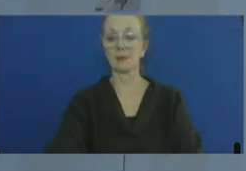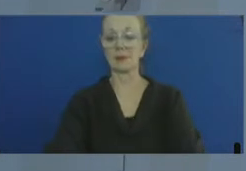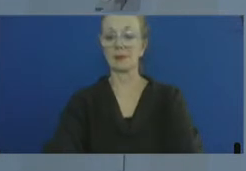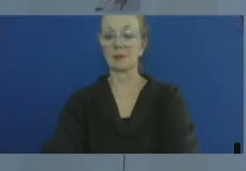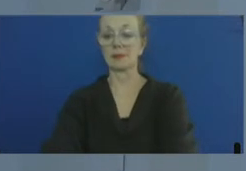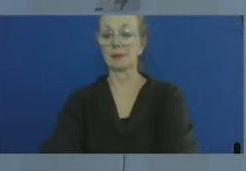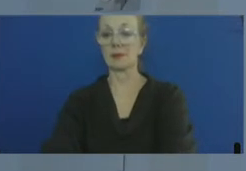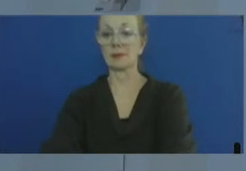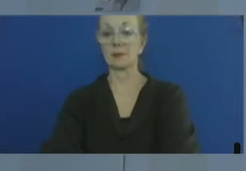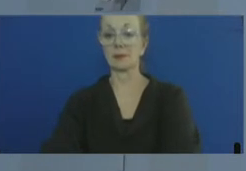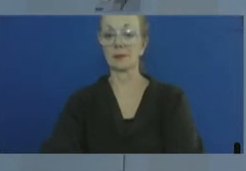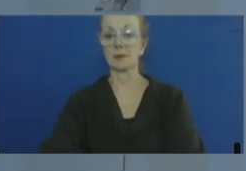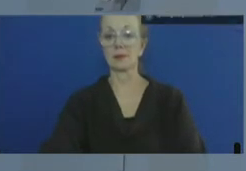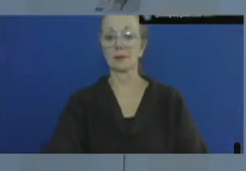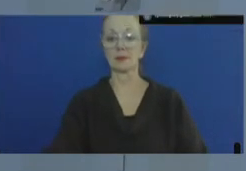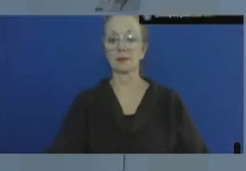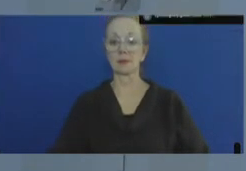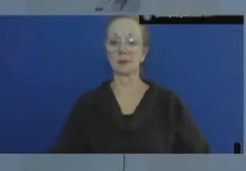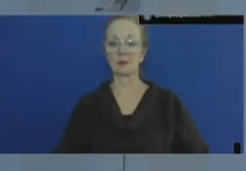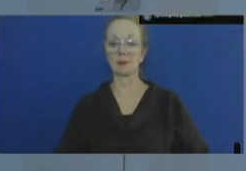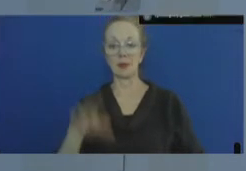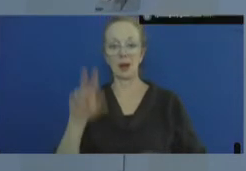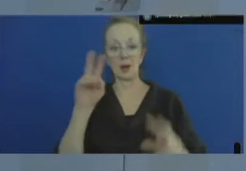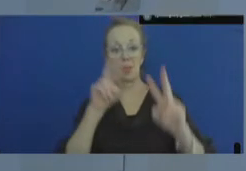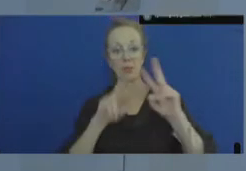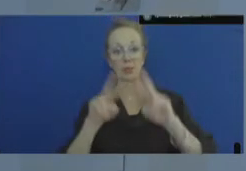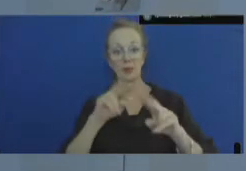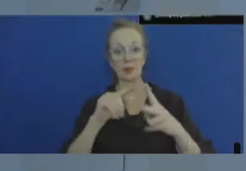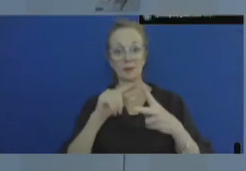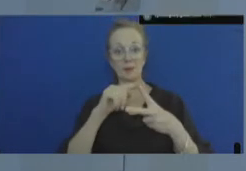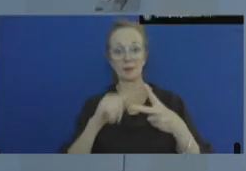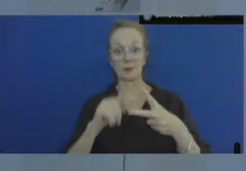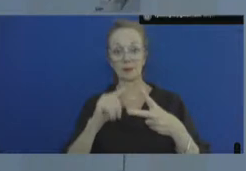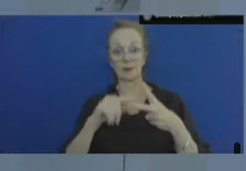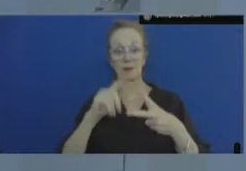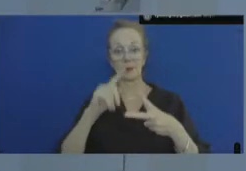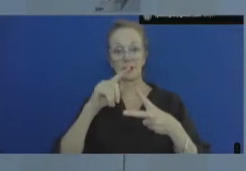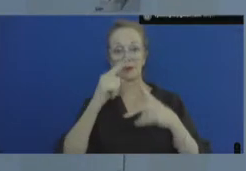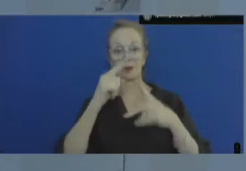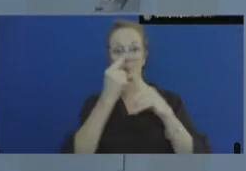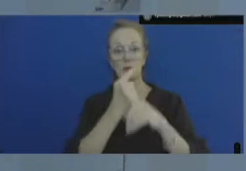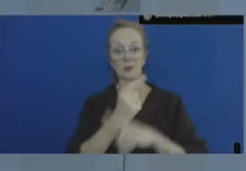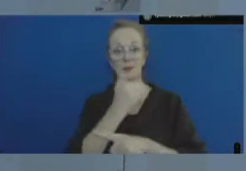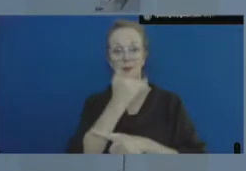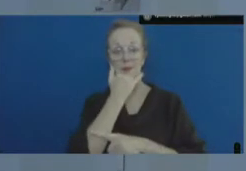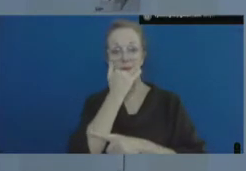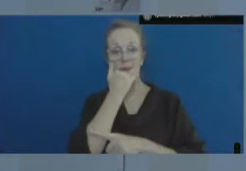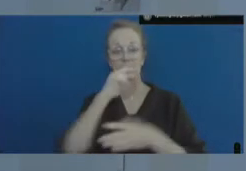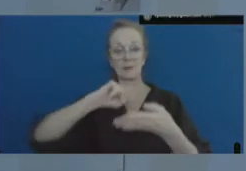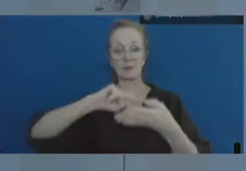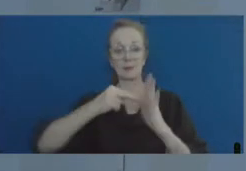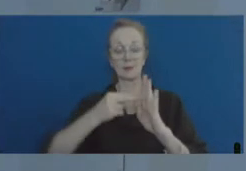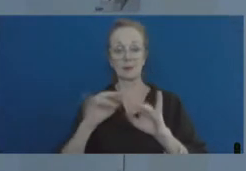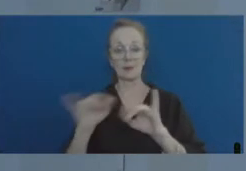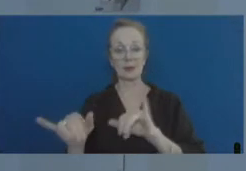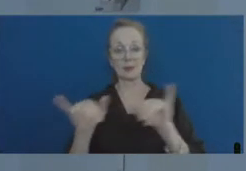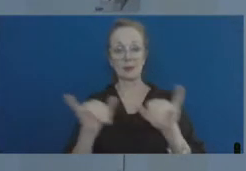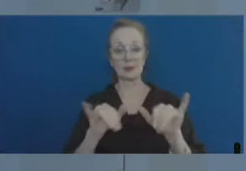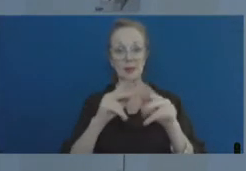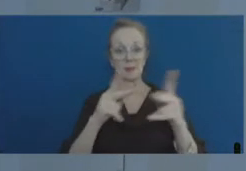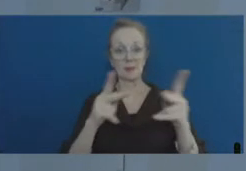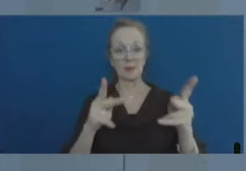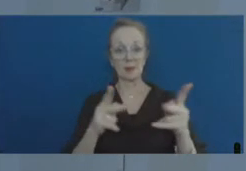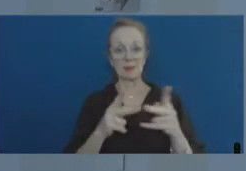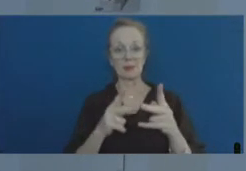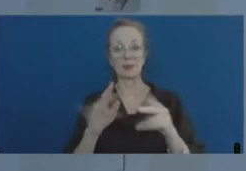so looking at these two, if I'm understanding it correctly, and please correct me if I'm wrong, the intent is for the same space to have the same number